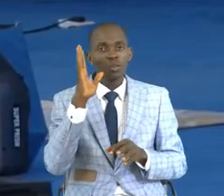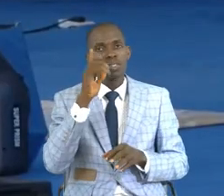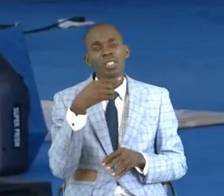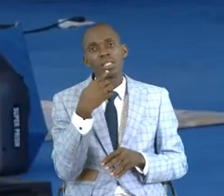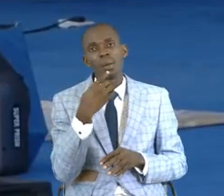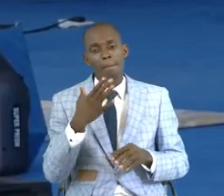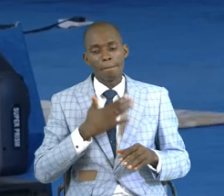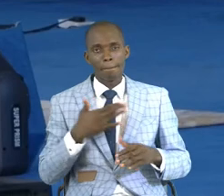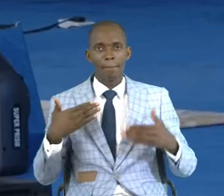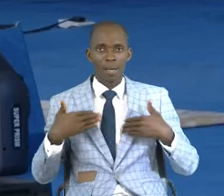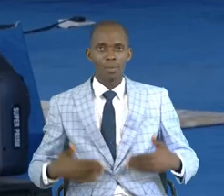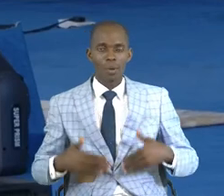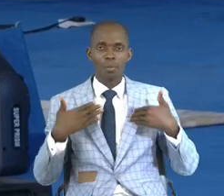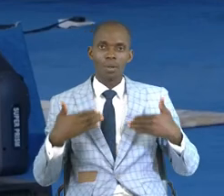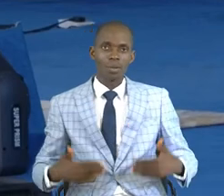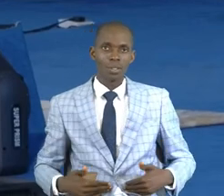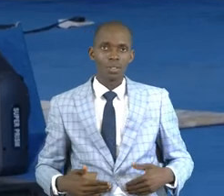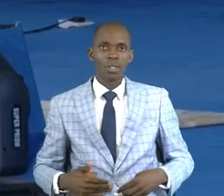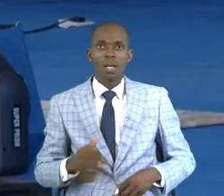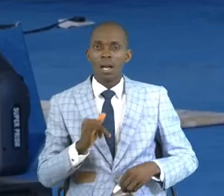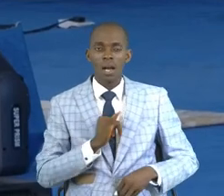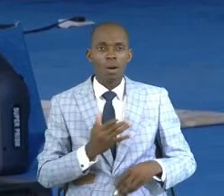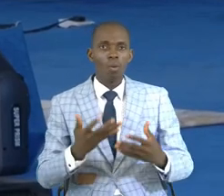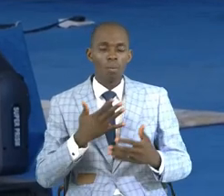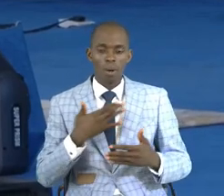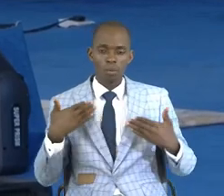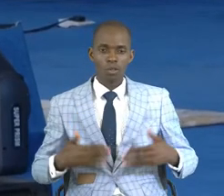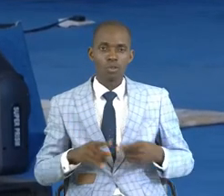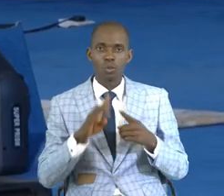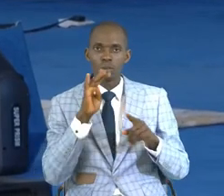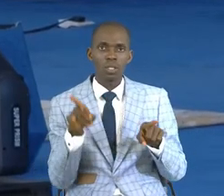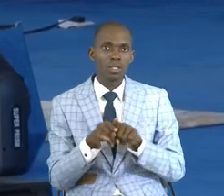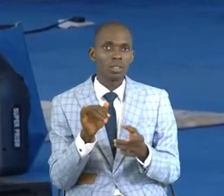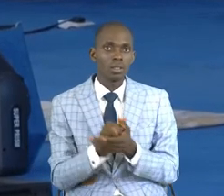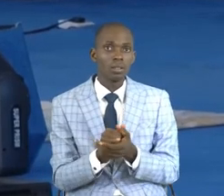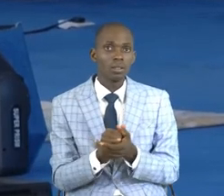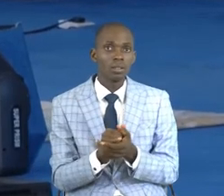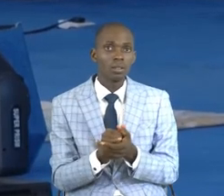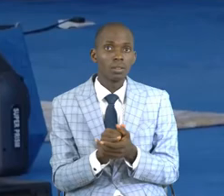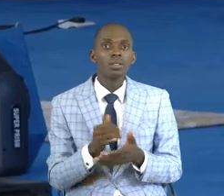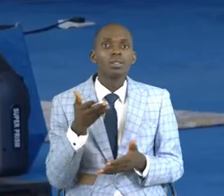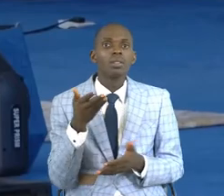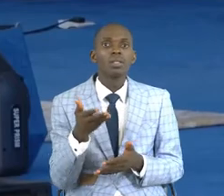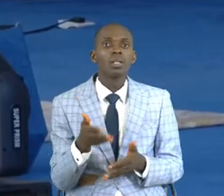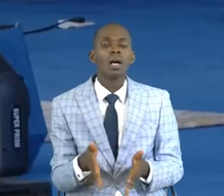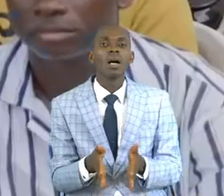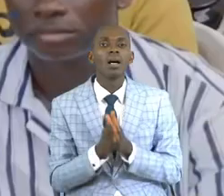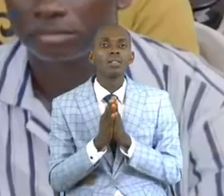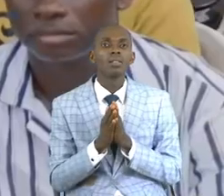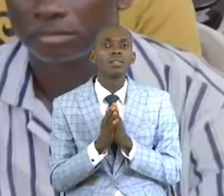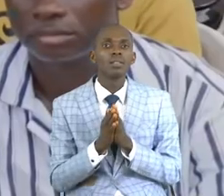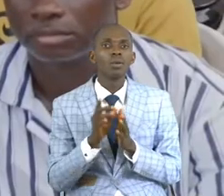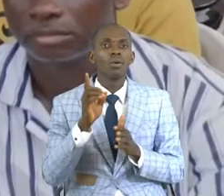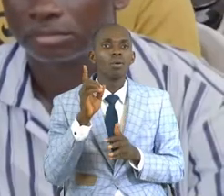way it is, I want it like that. They asked a particular lady,